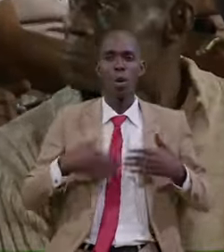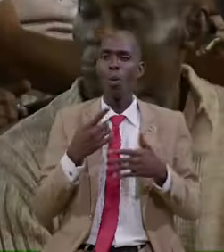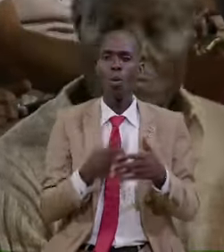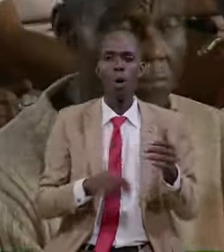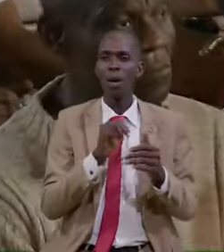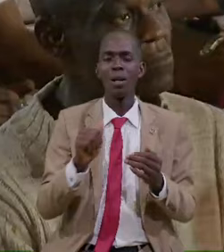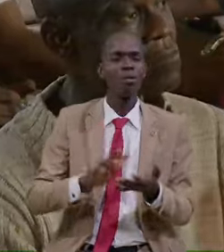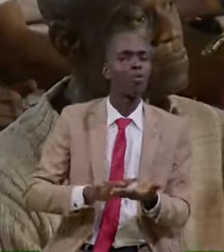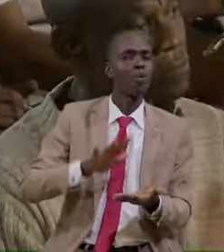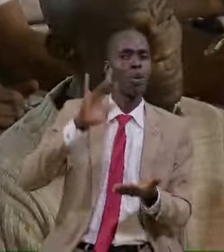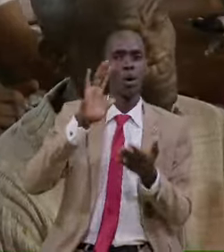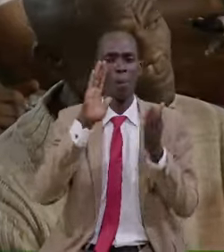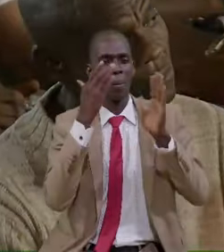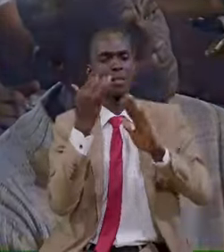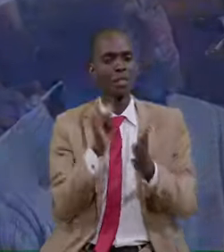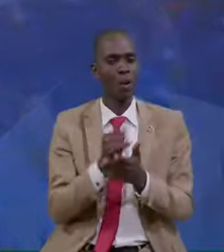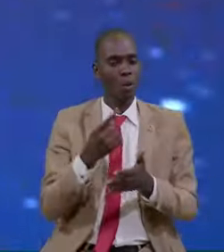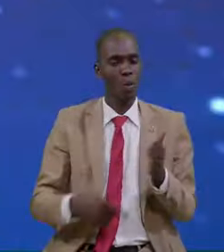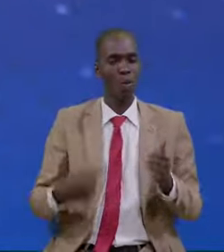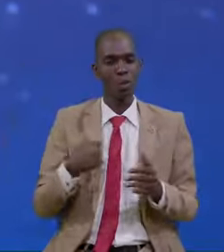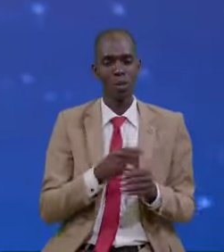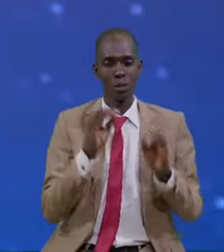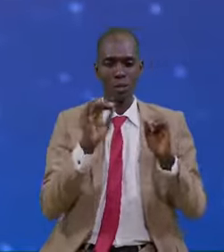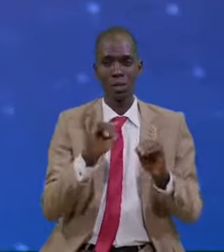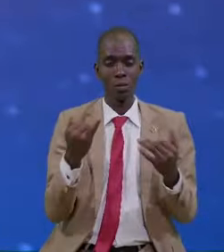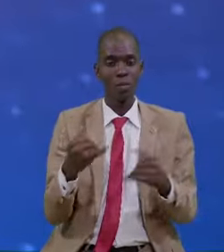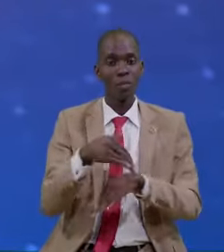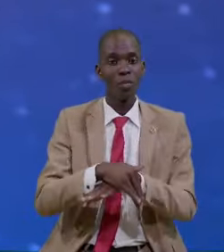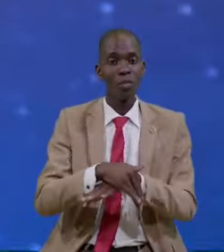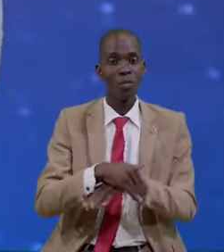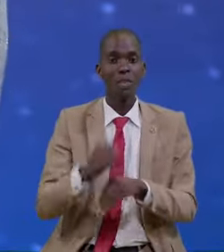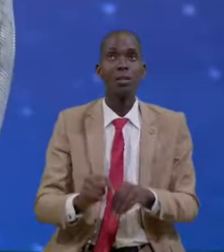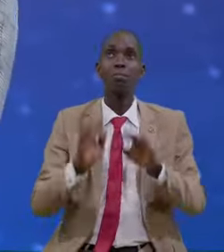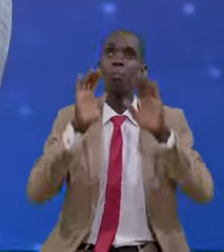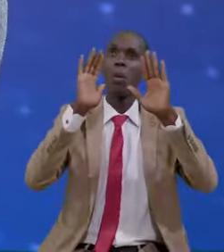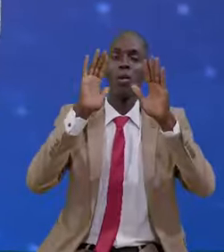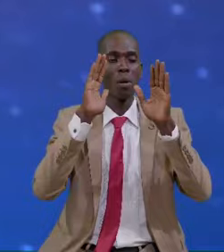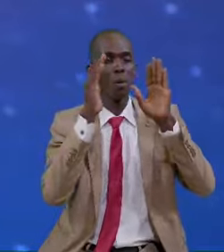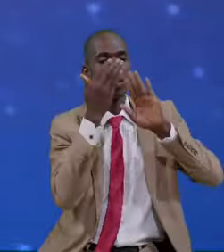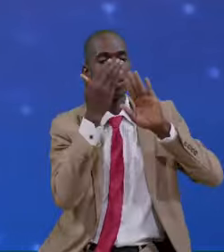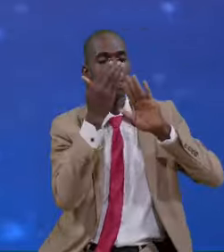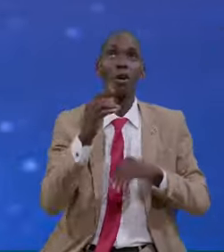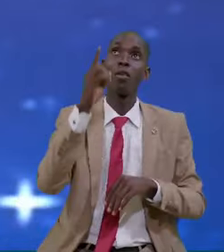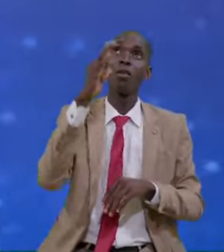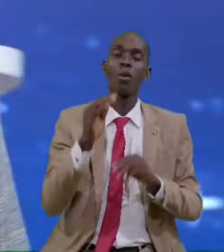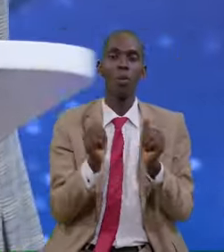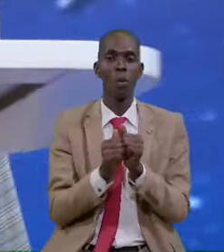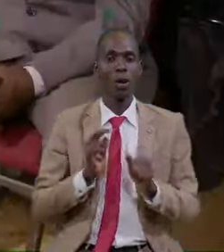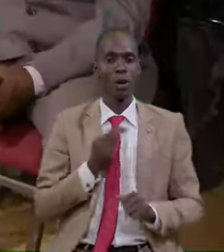That's what you are talking about, the marvelous presence of God with us. With